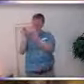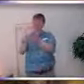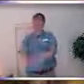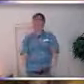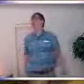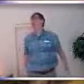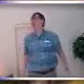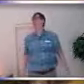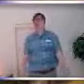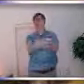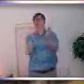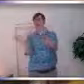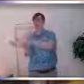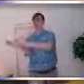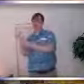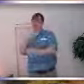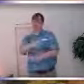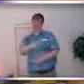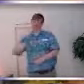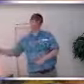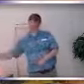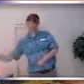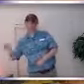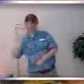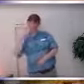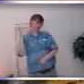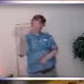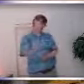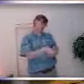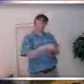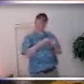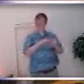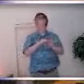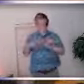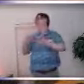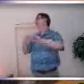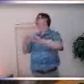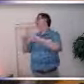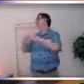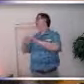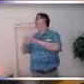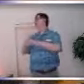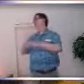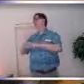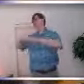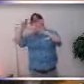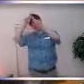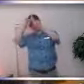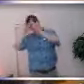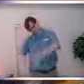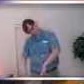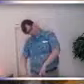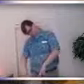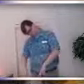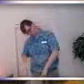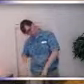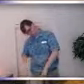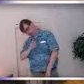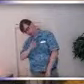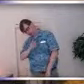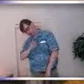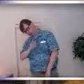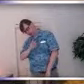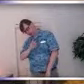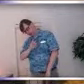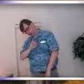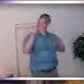to react to every situation as if it's like tragic. And what I'm saying is